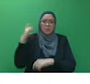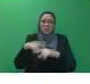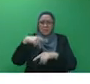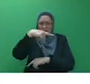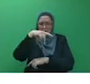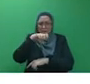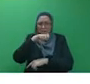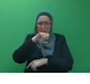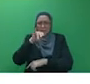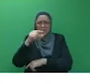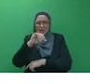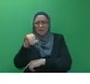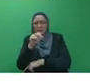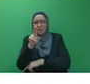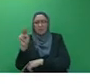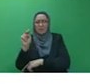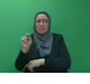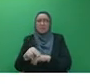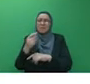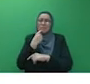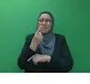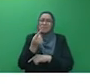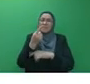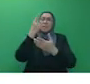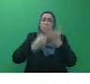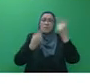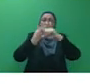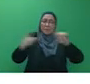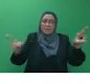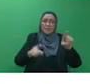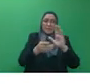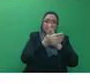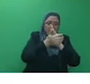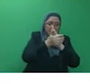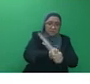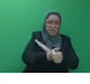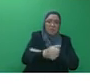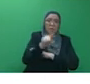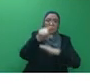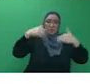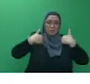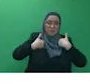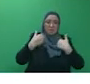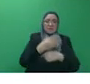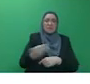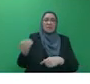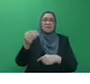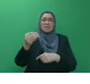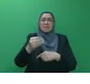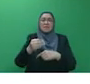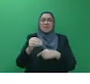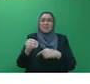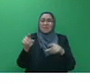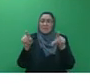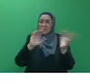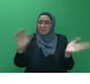he said what what's the difference between the skill that you have and